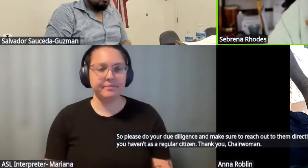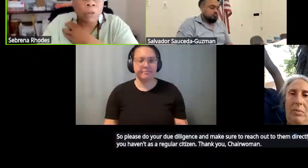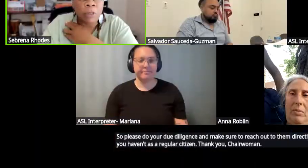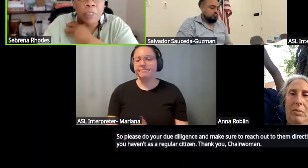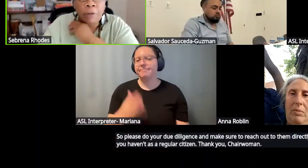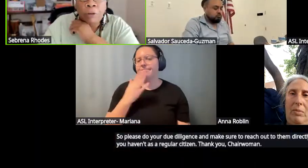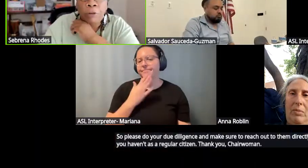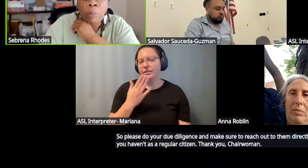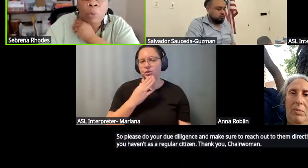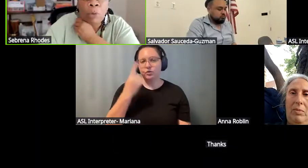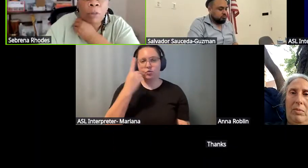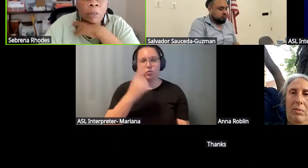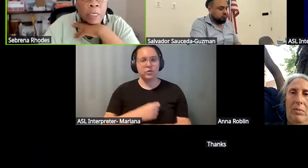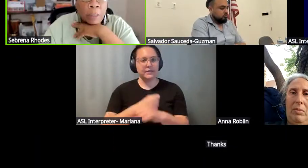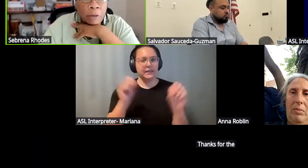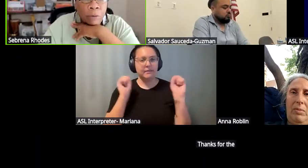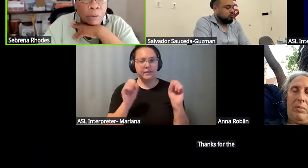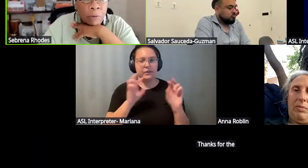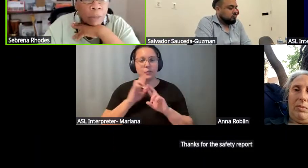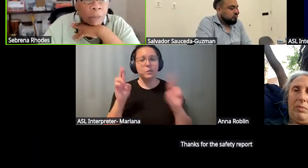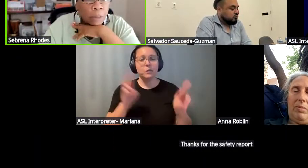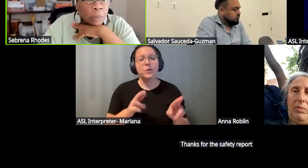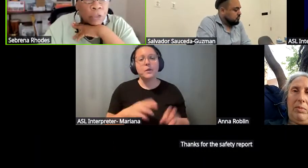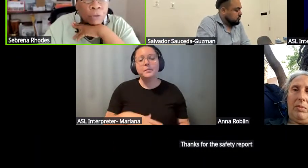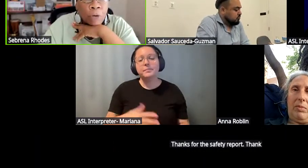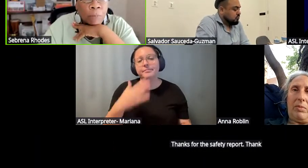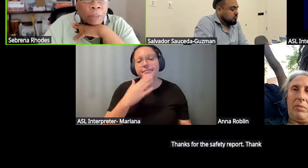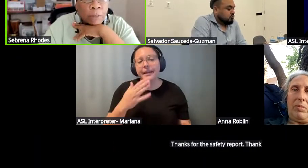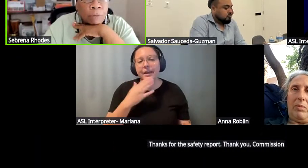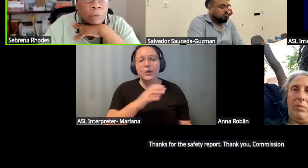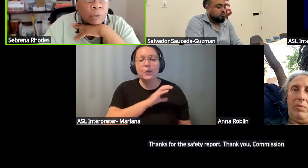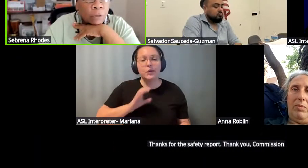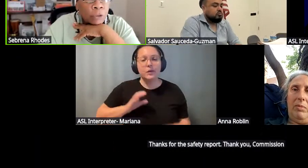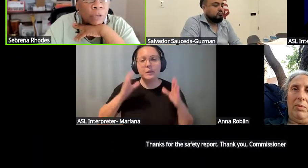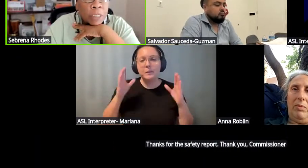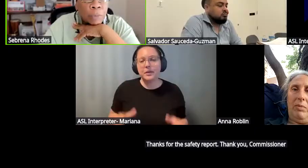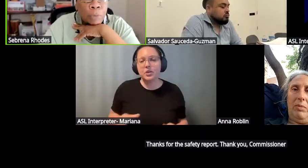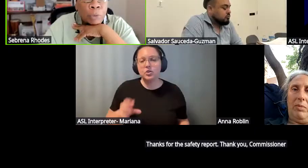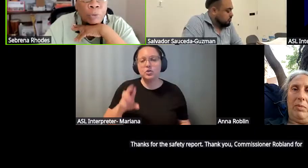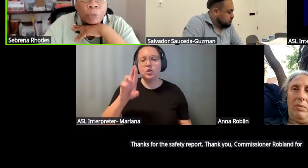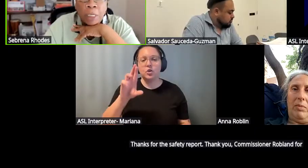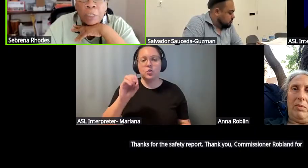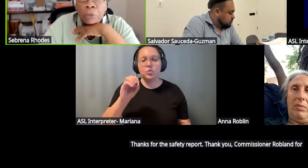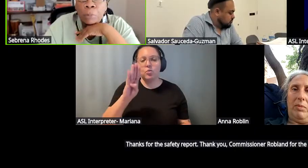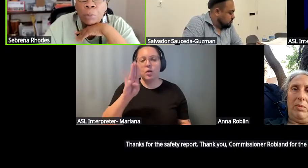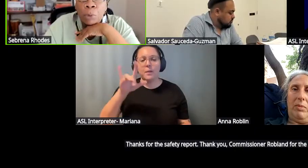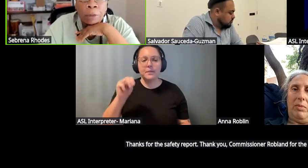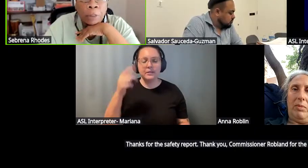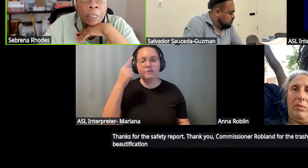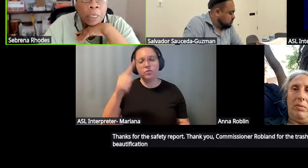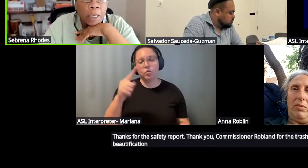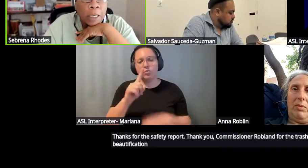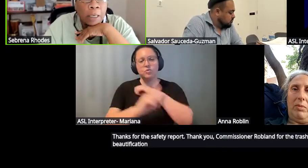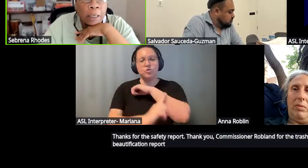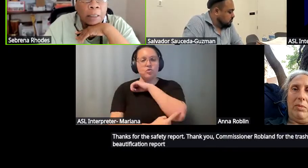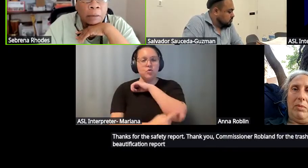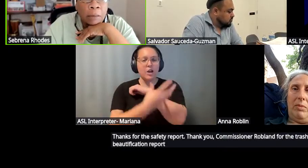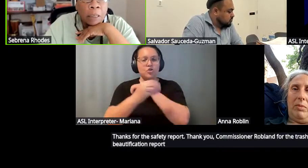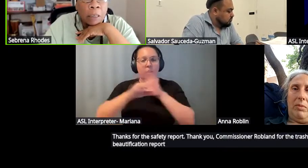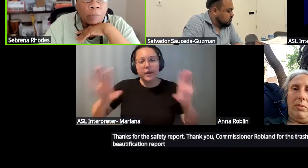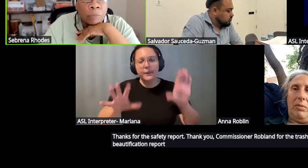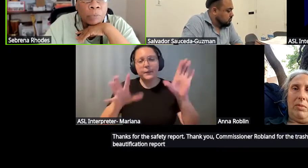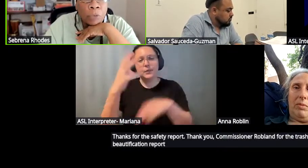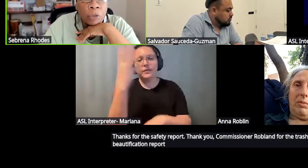Thanks for the safety report. Thank you, Commissioner Roblin, for the trash and beautification report.